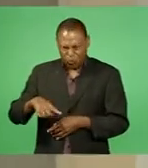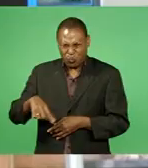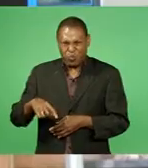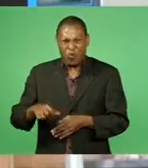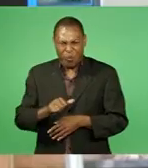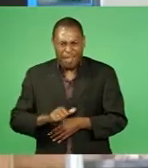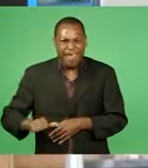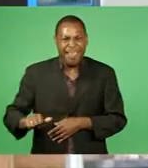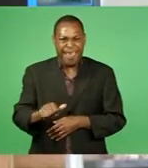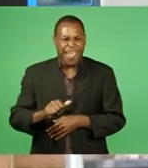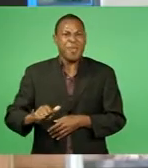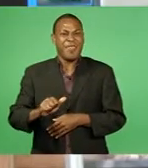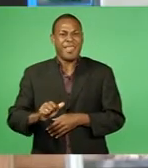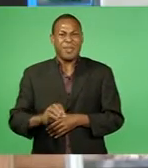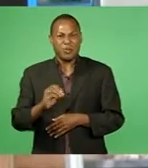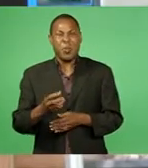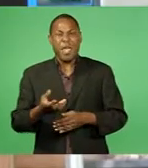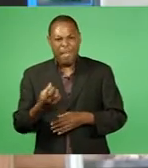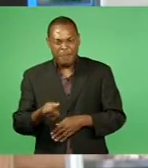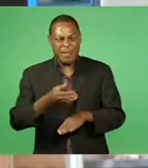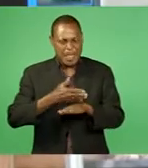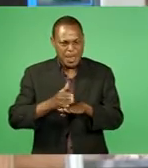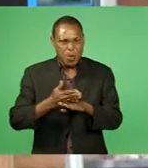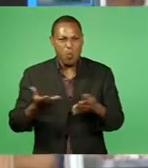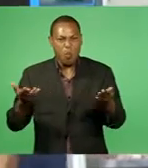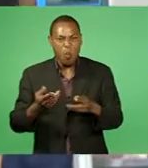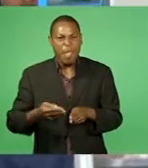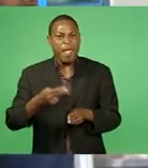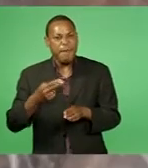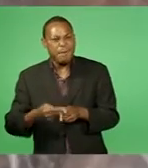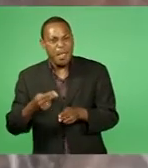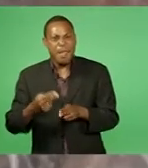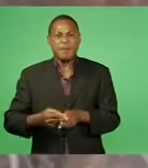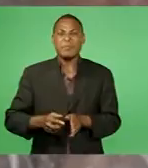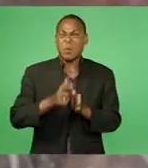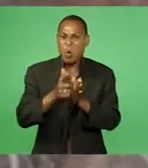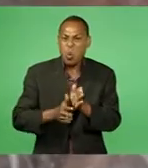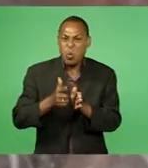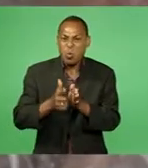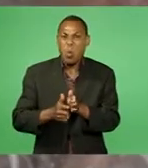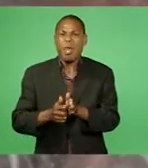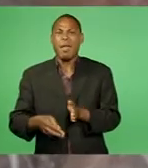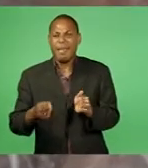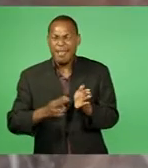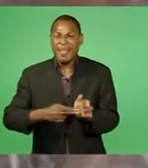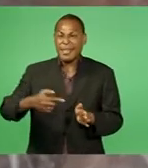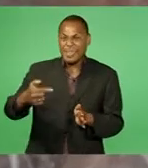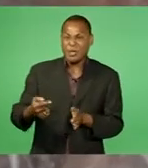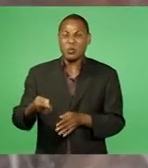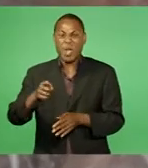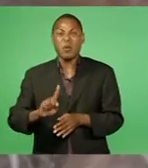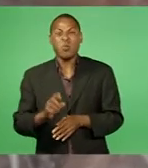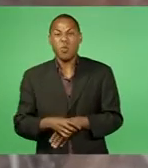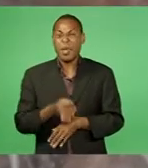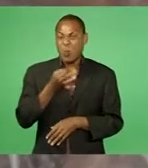area. Wunderpark has a brand new butchery facility at the farm in Lautoka, a pork shop at Centrepoint in Nasinu, and the Whistling Pig